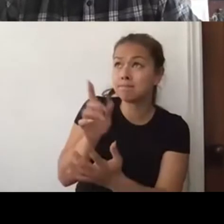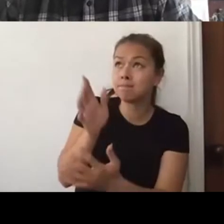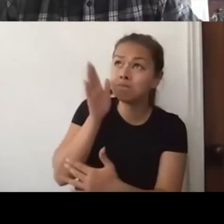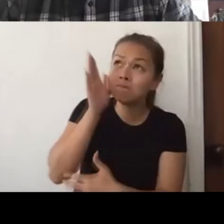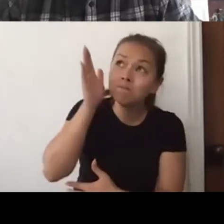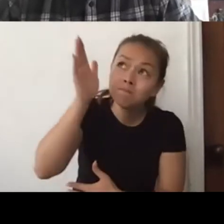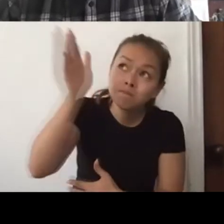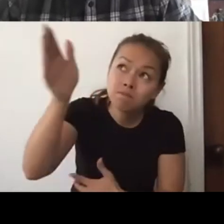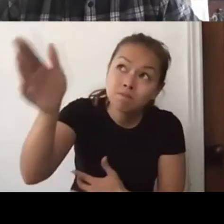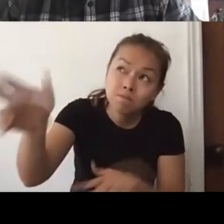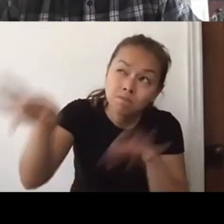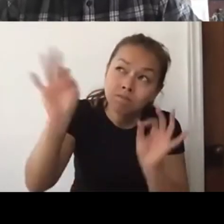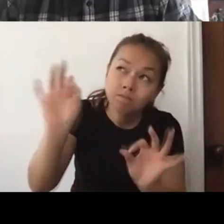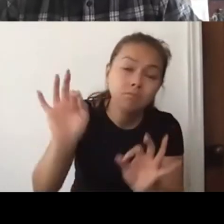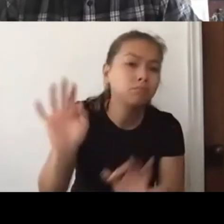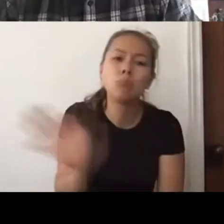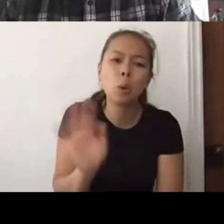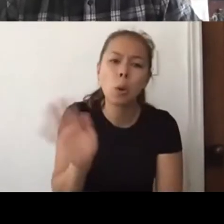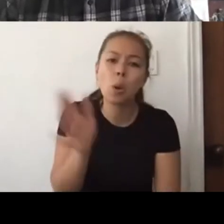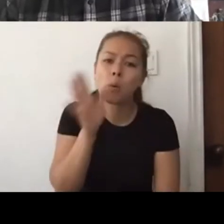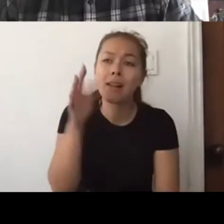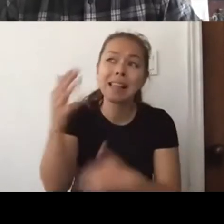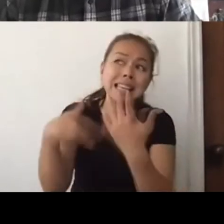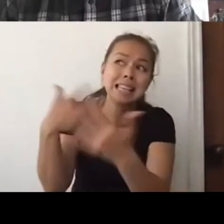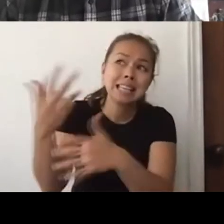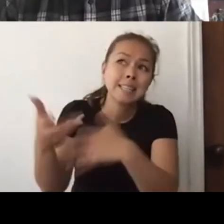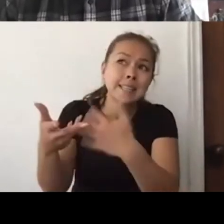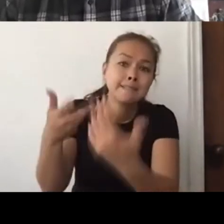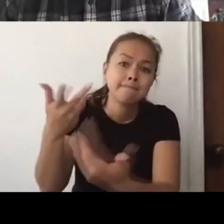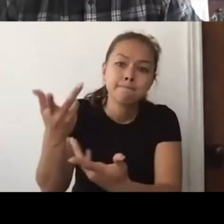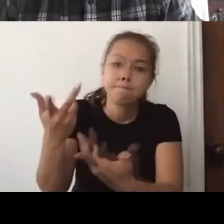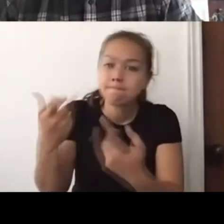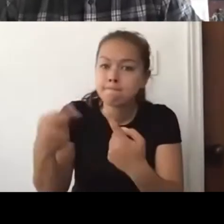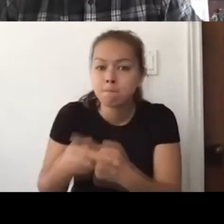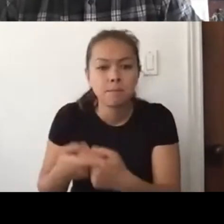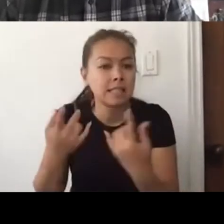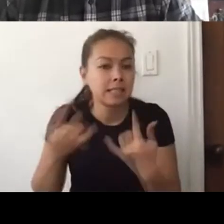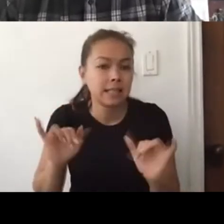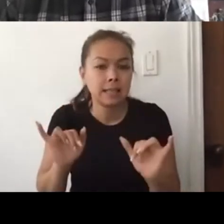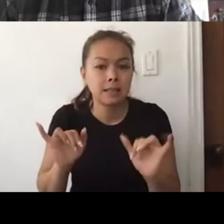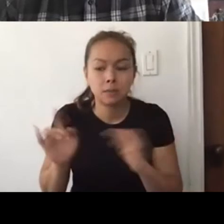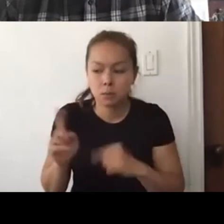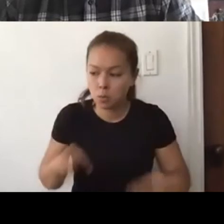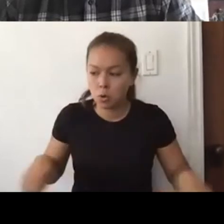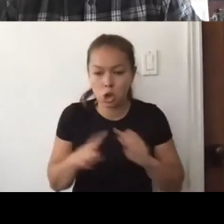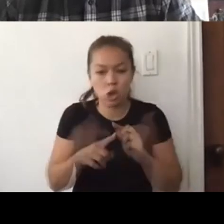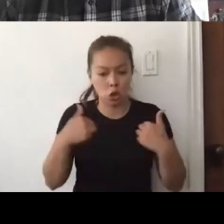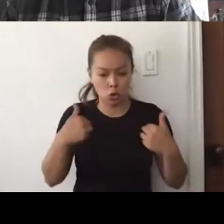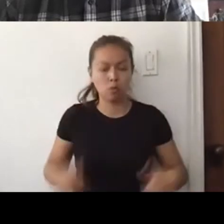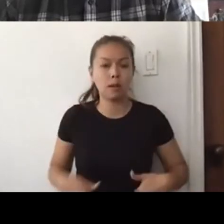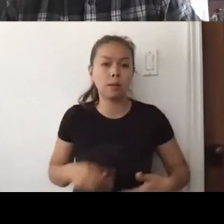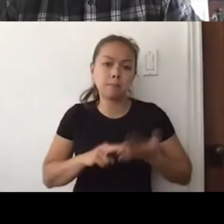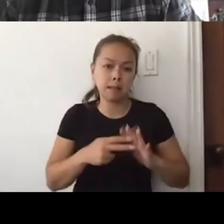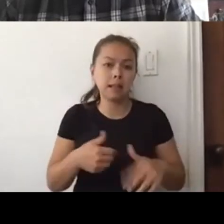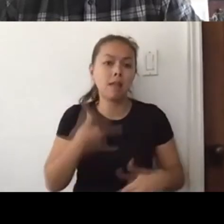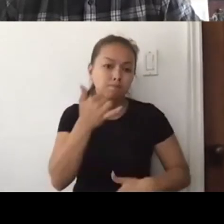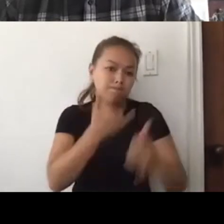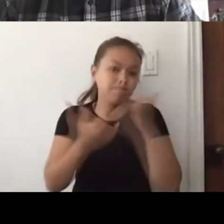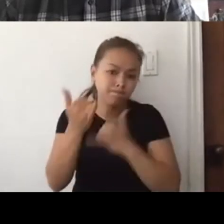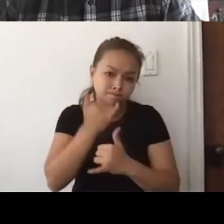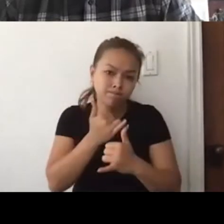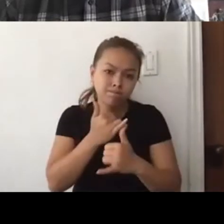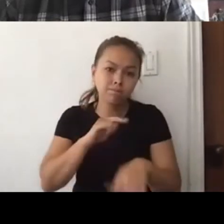are deserving of growth and care, because we all deserve that from one another, but especially to invest in our own